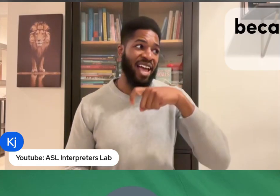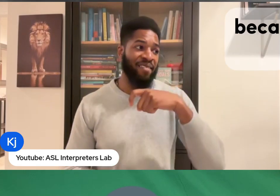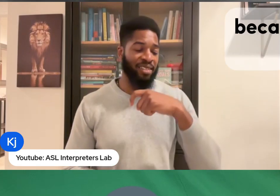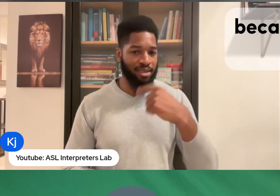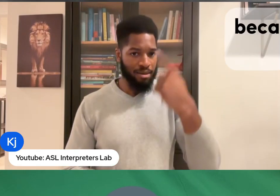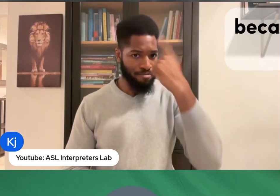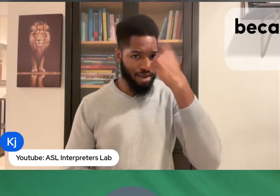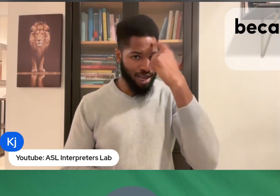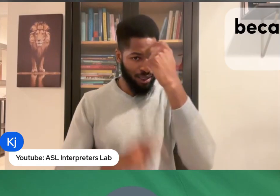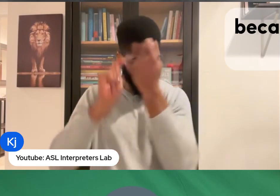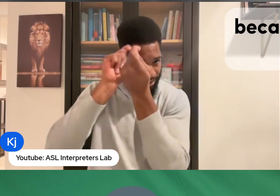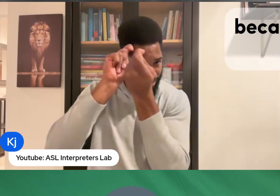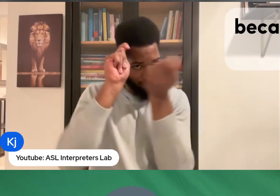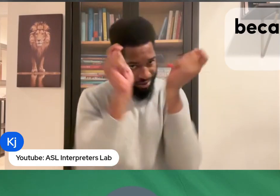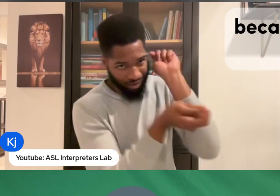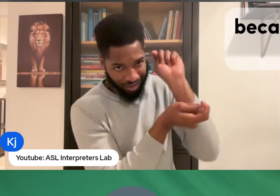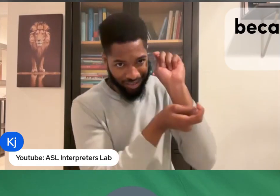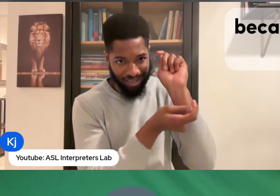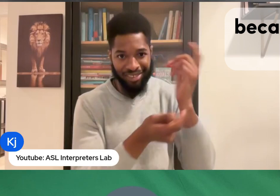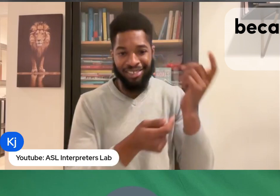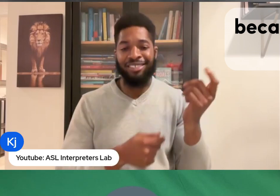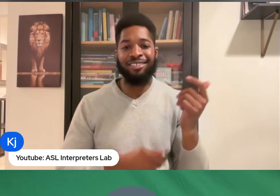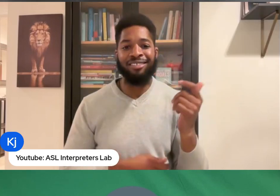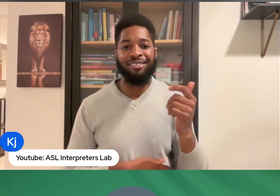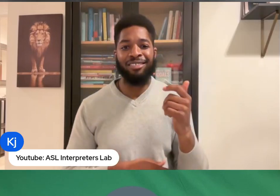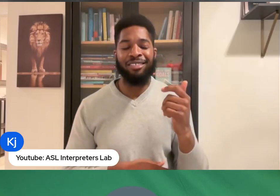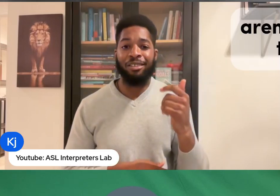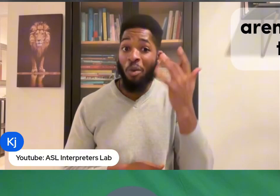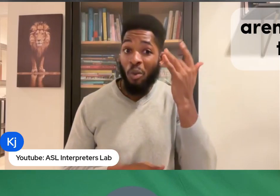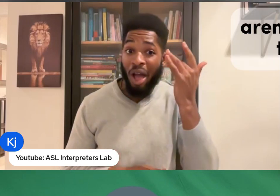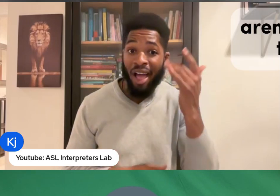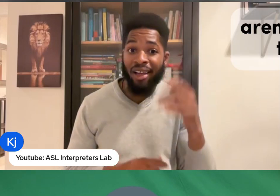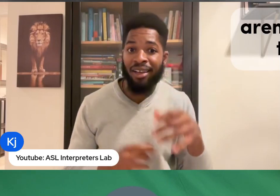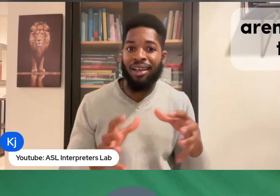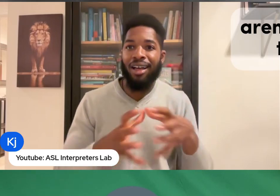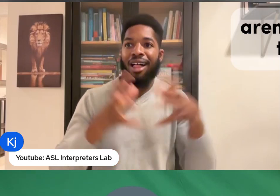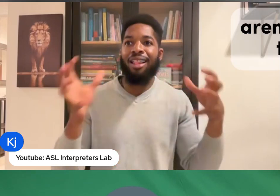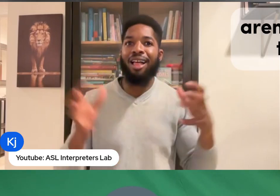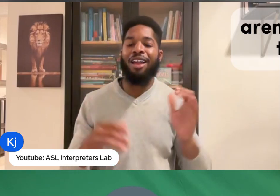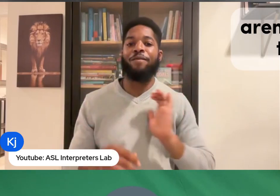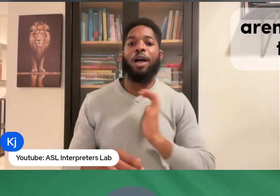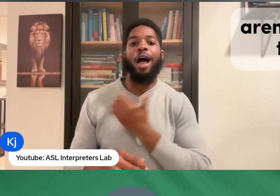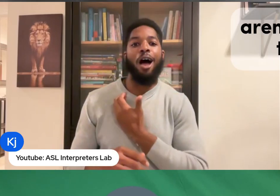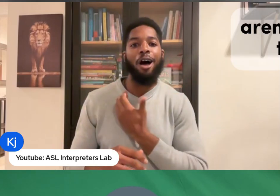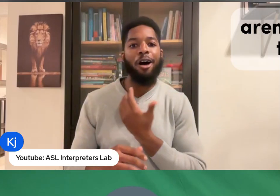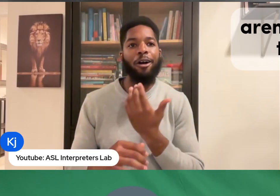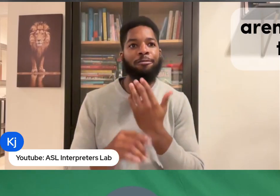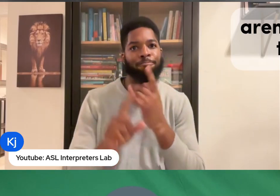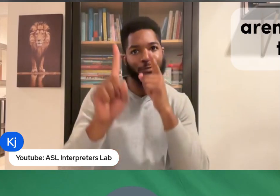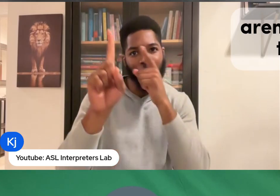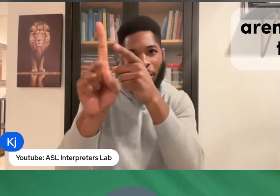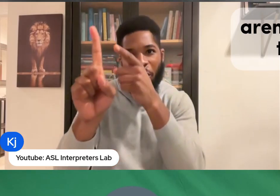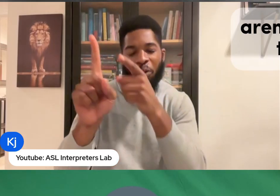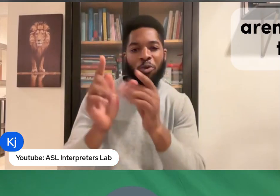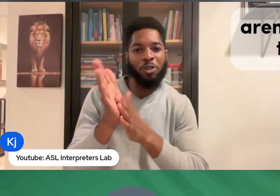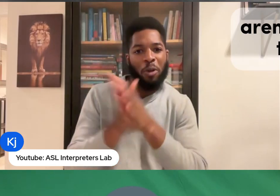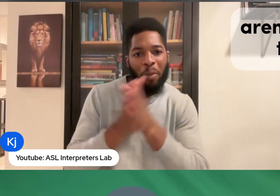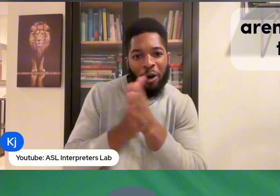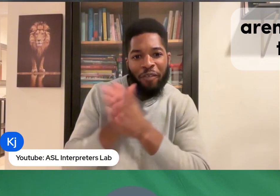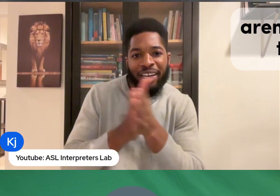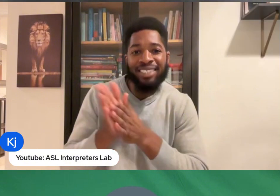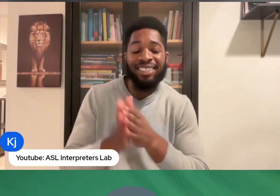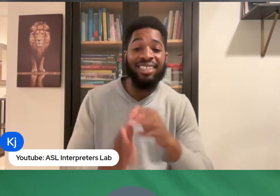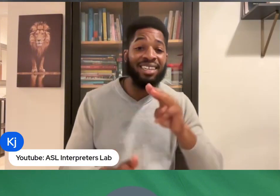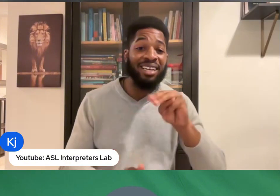things that we were and are motivated by aren't necessarily as important to millennials,